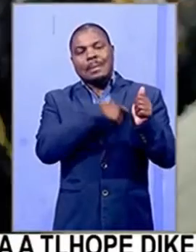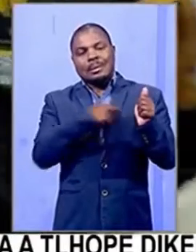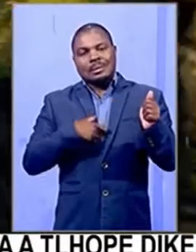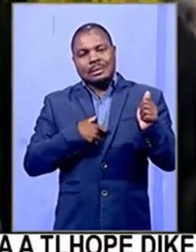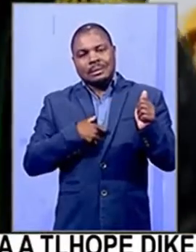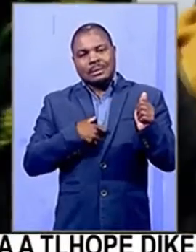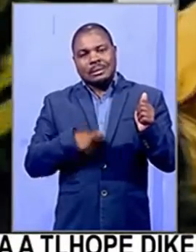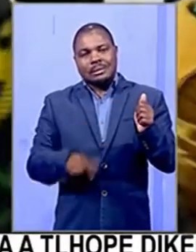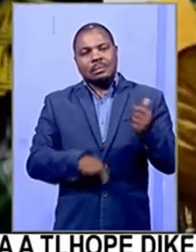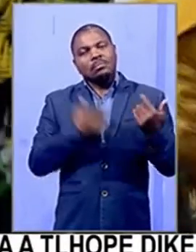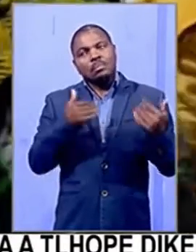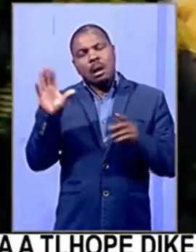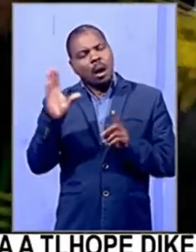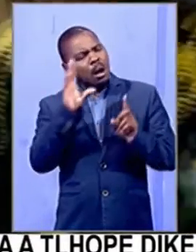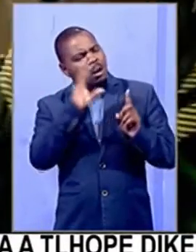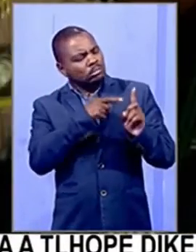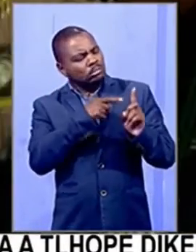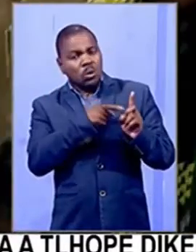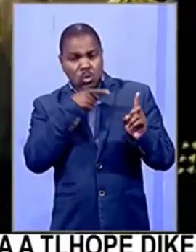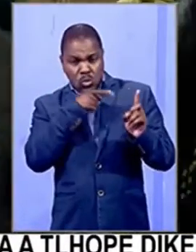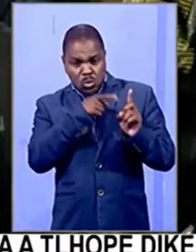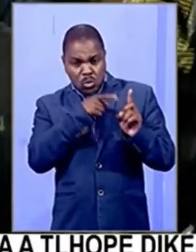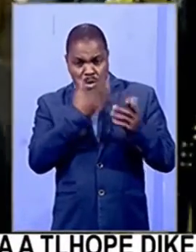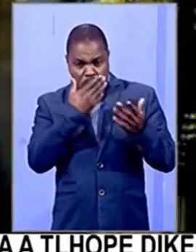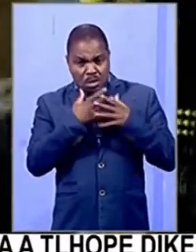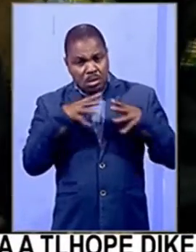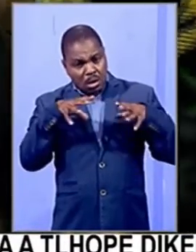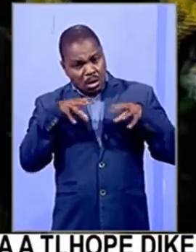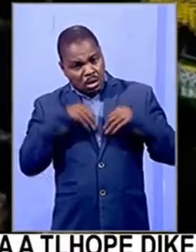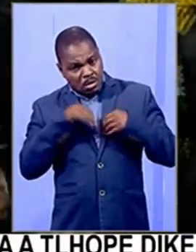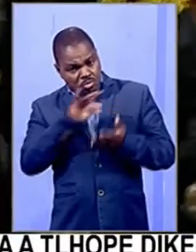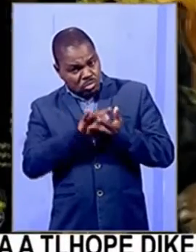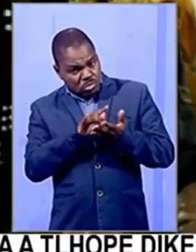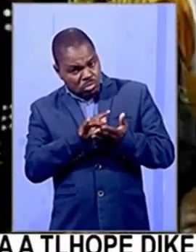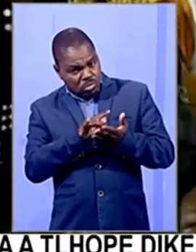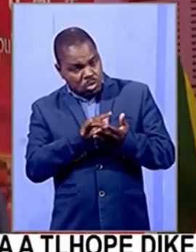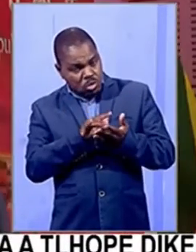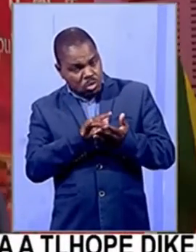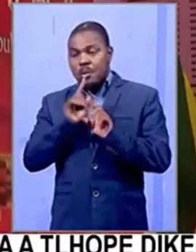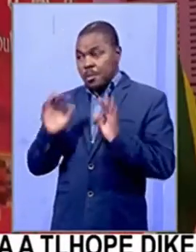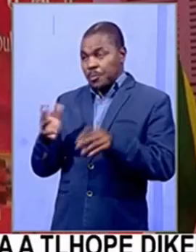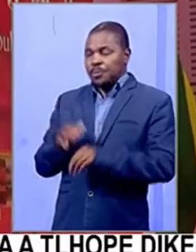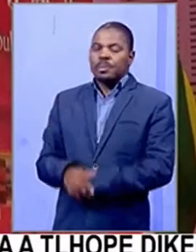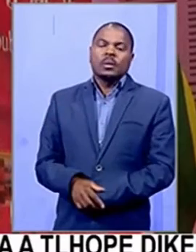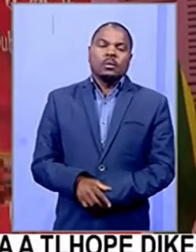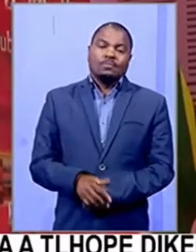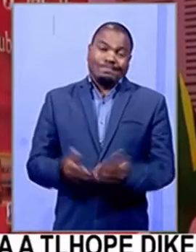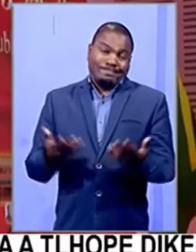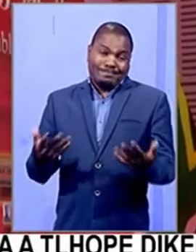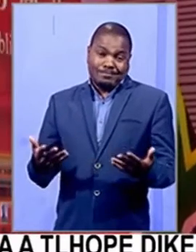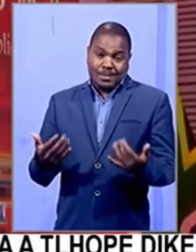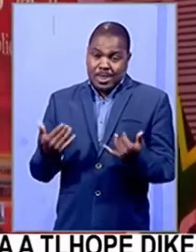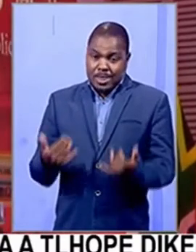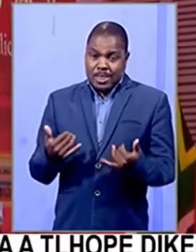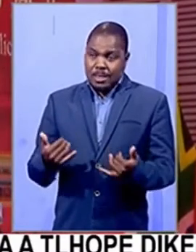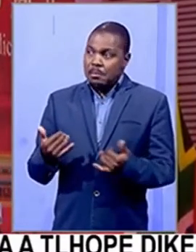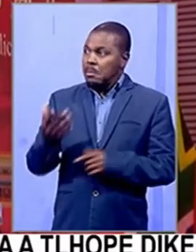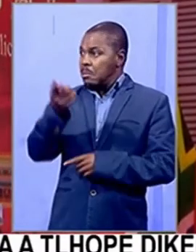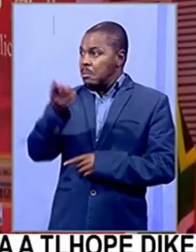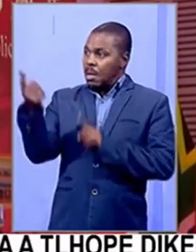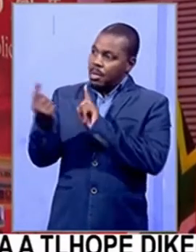Fa ne a budiwa gore a ka okwama maemo ano o tsibogile jana. Well, at the moment I've not been